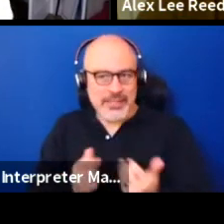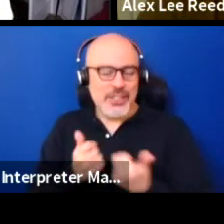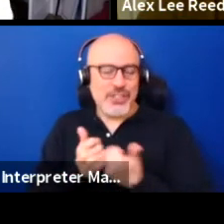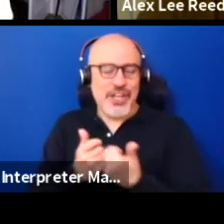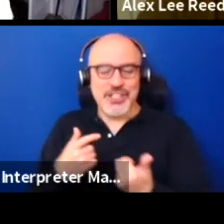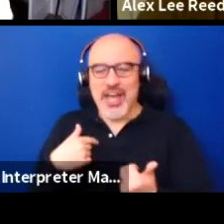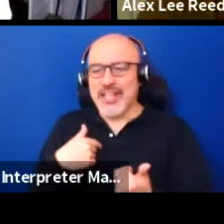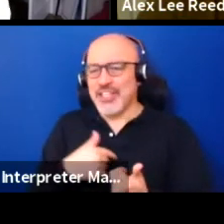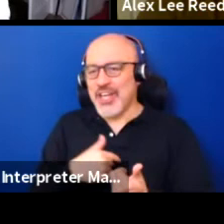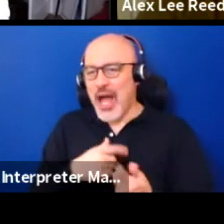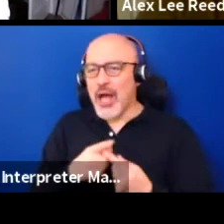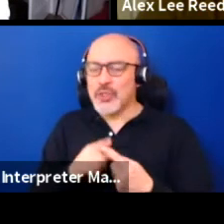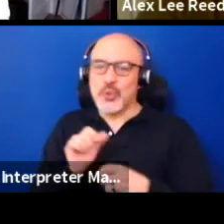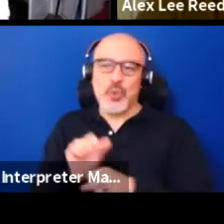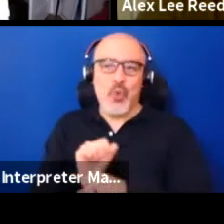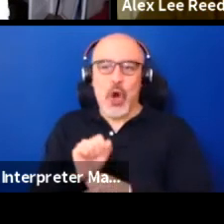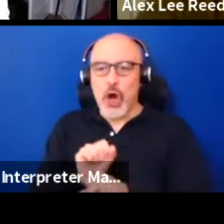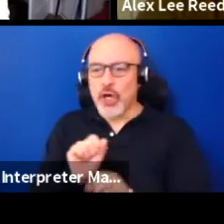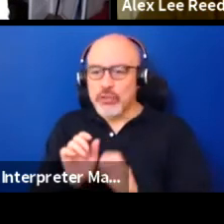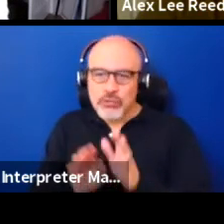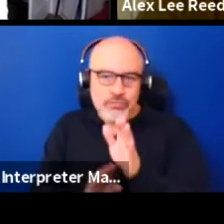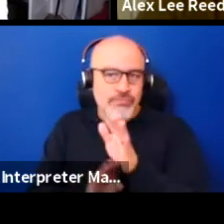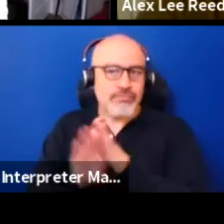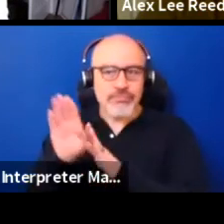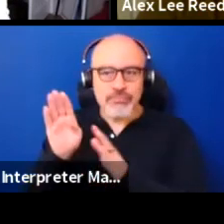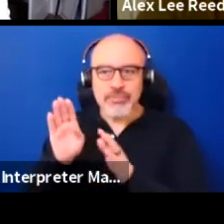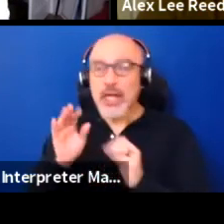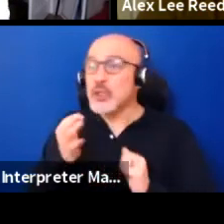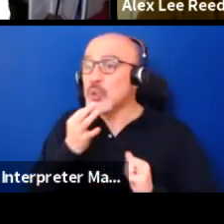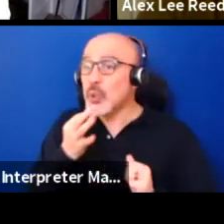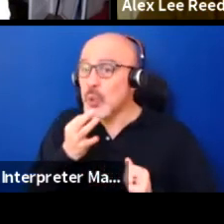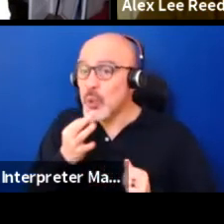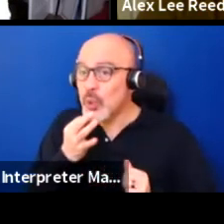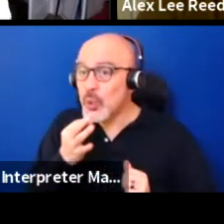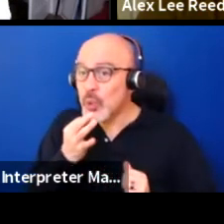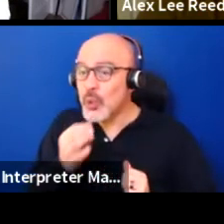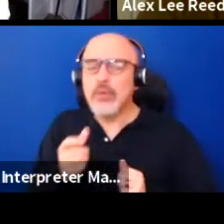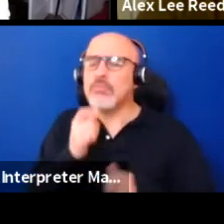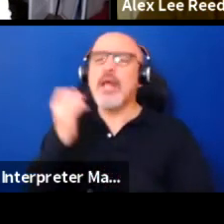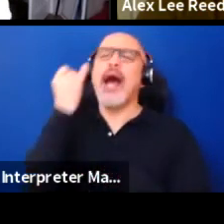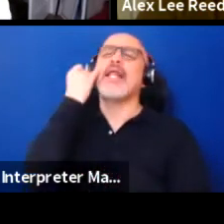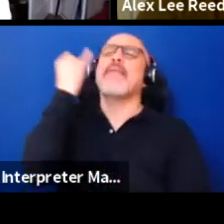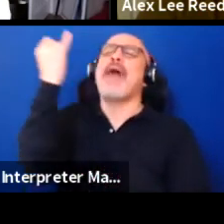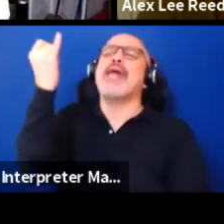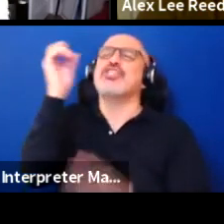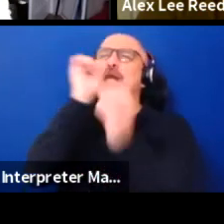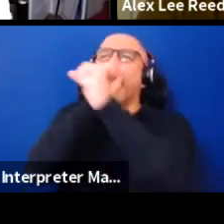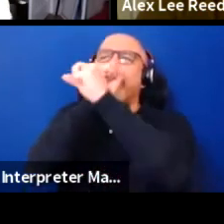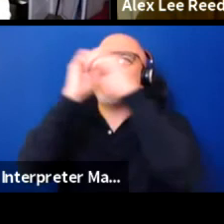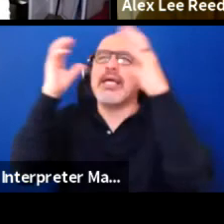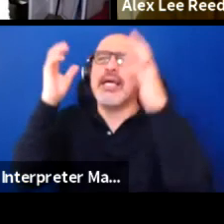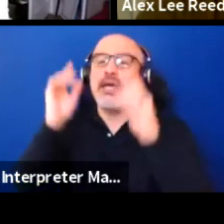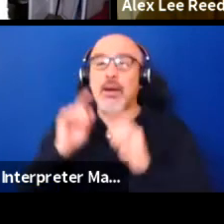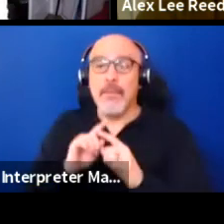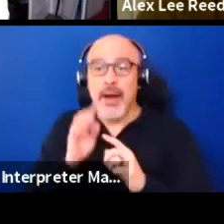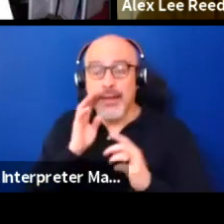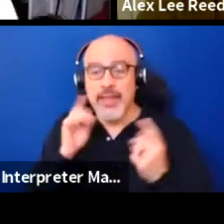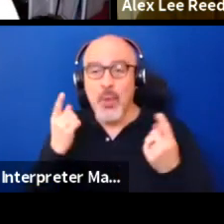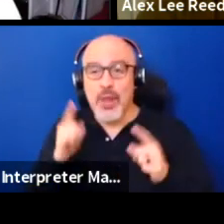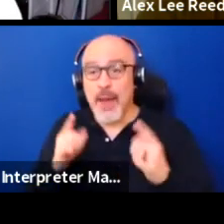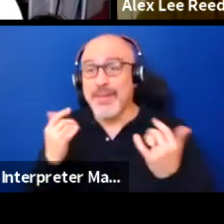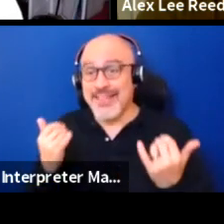to work towards soon, not as something imaginary, but something that's coming now.